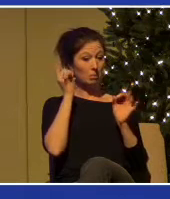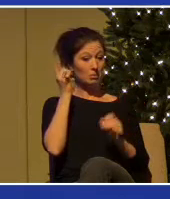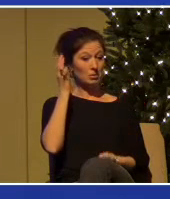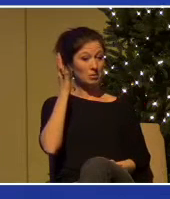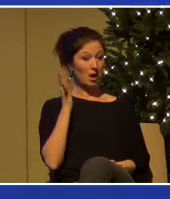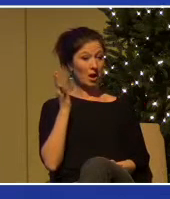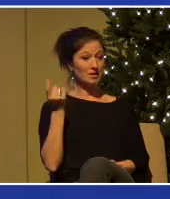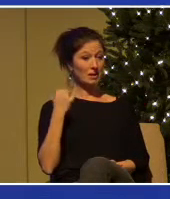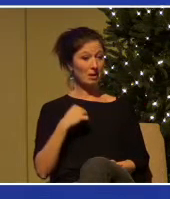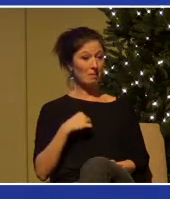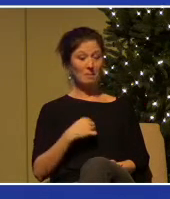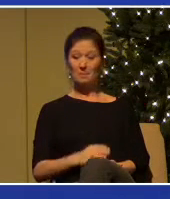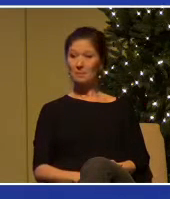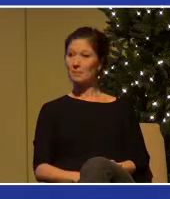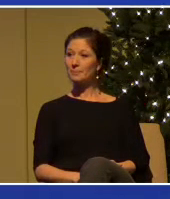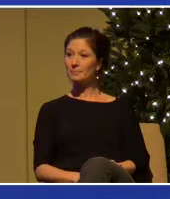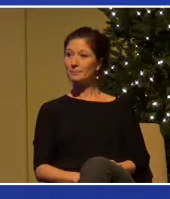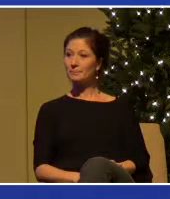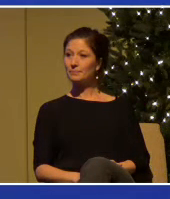What about that?